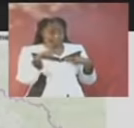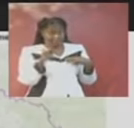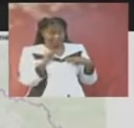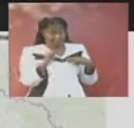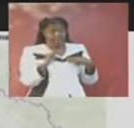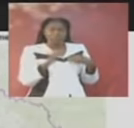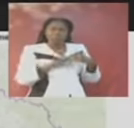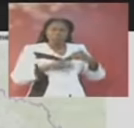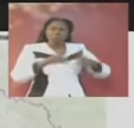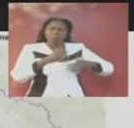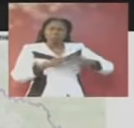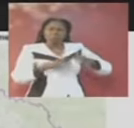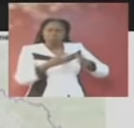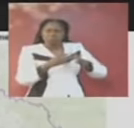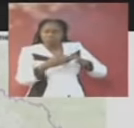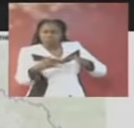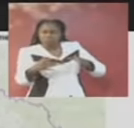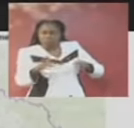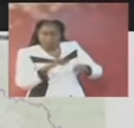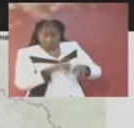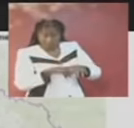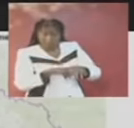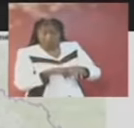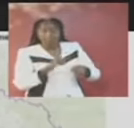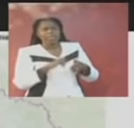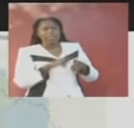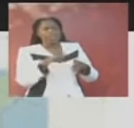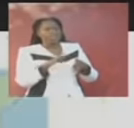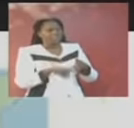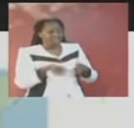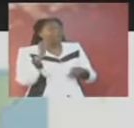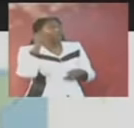COVID-19. Now, if we move to our second map,